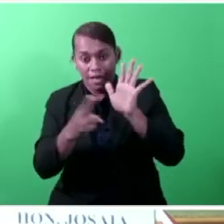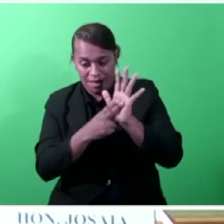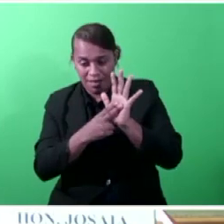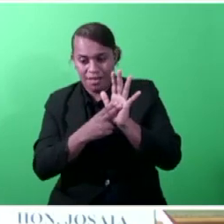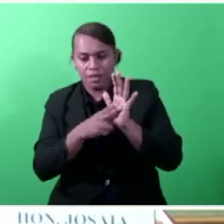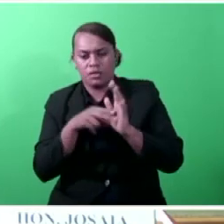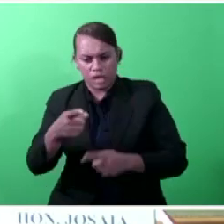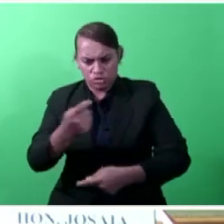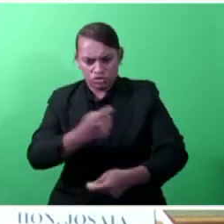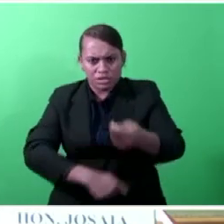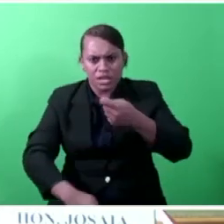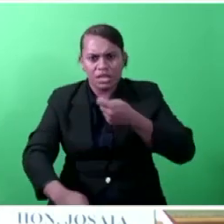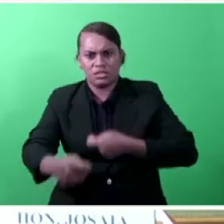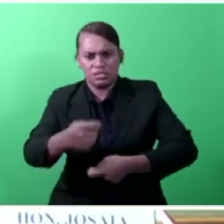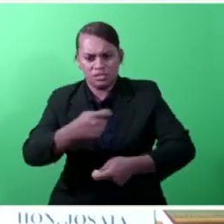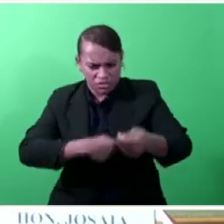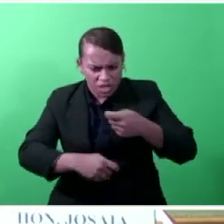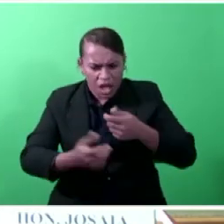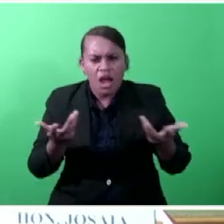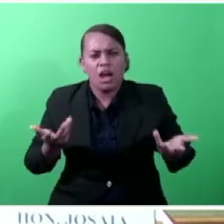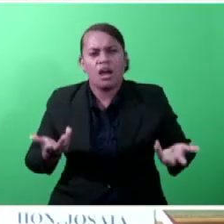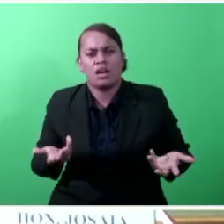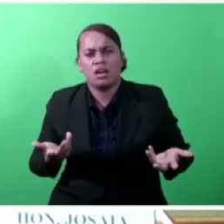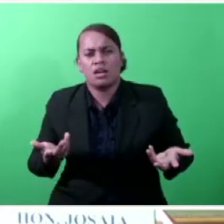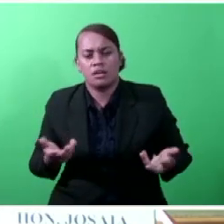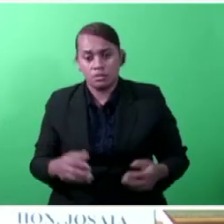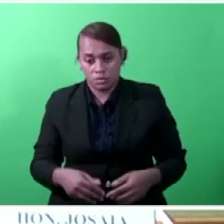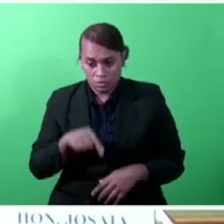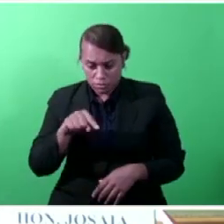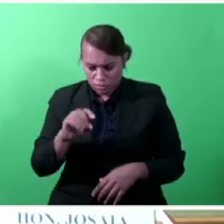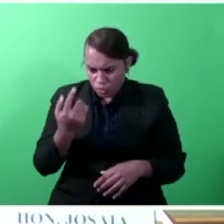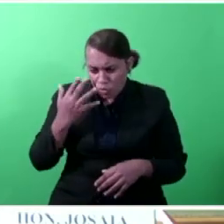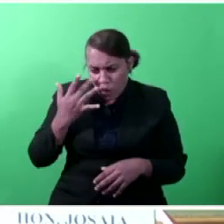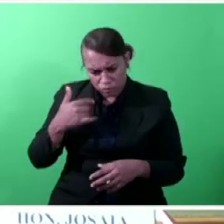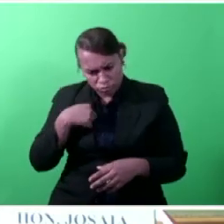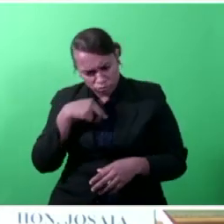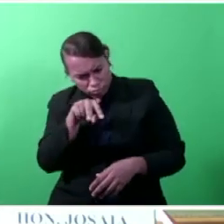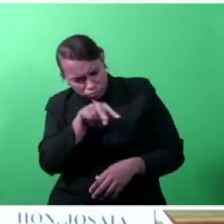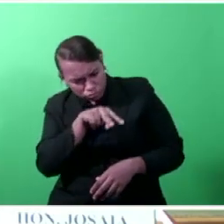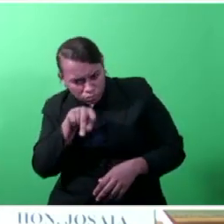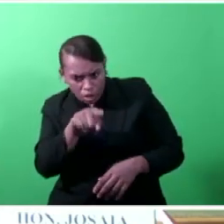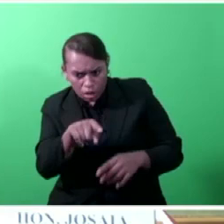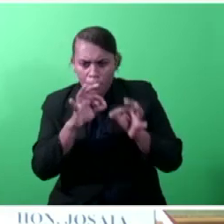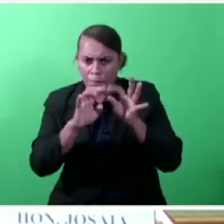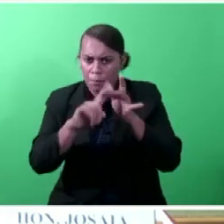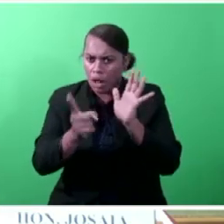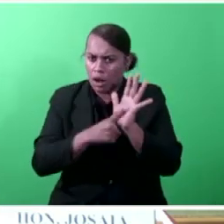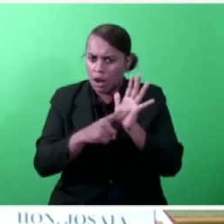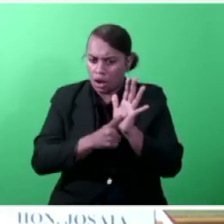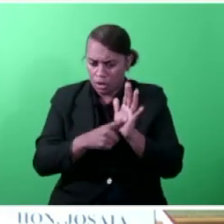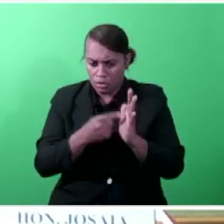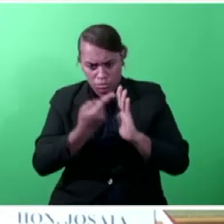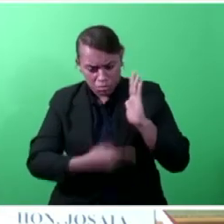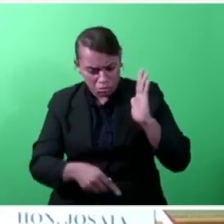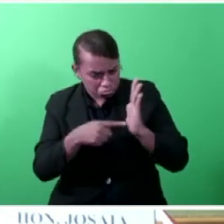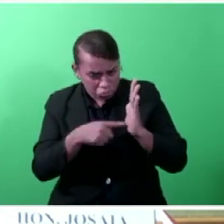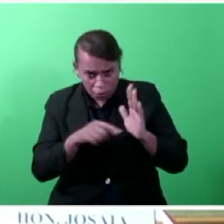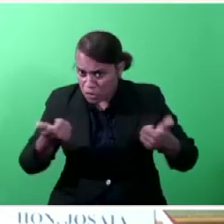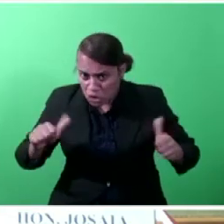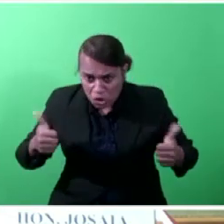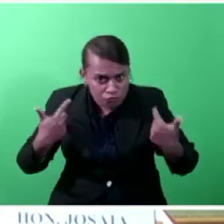in carbon trading. So once the redraft of the draft bill has been done, Mr. Speaker, sir, which we hope to